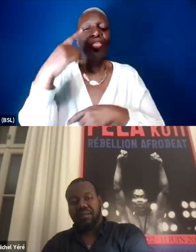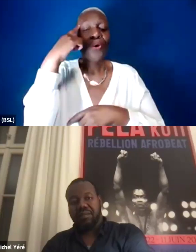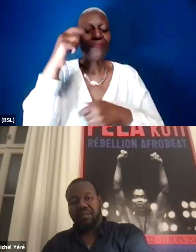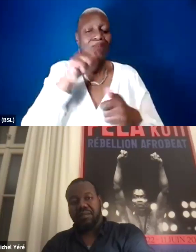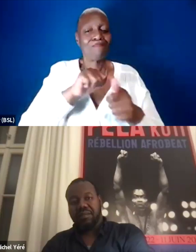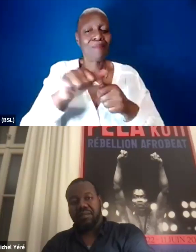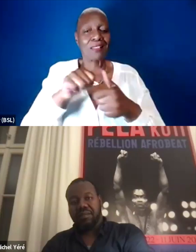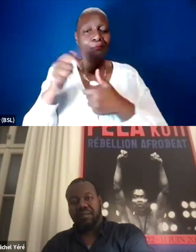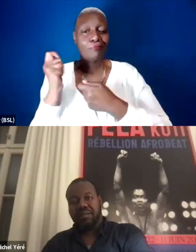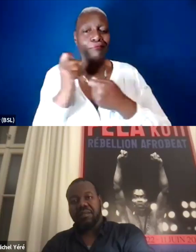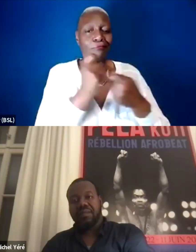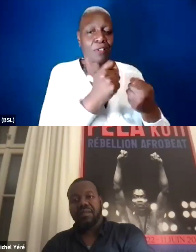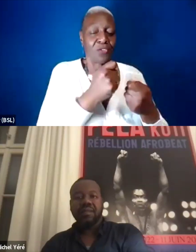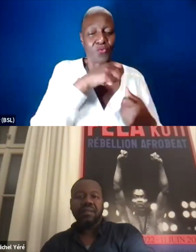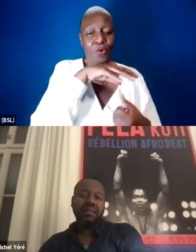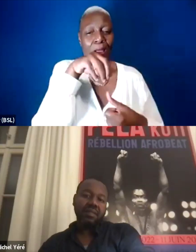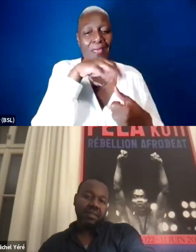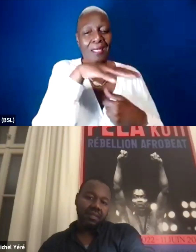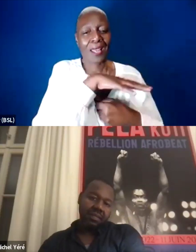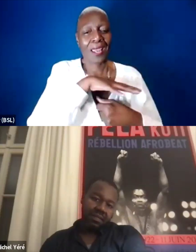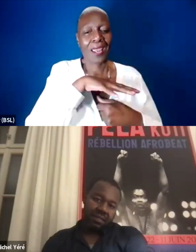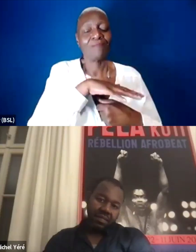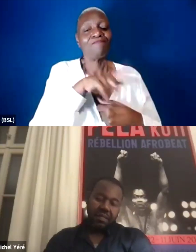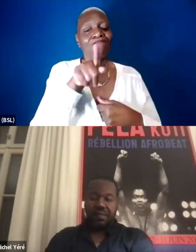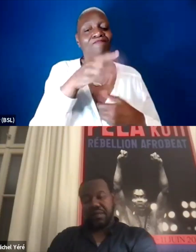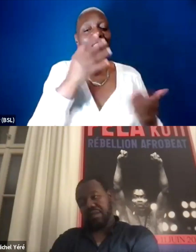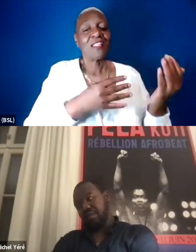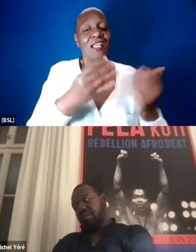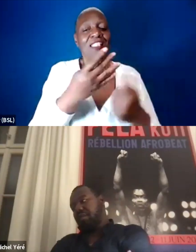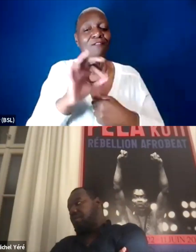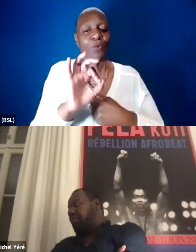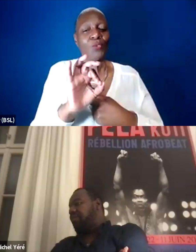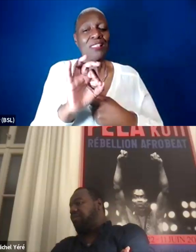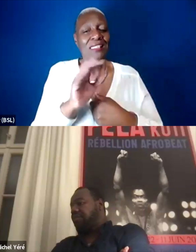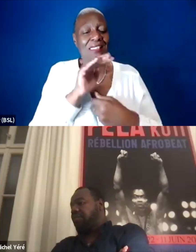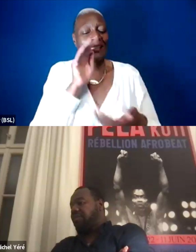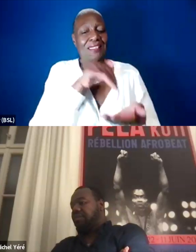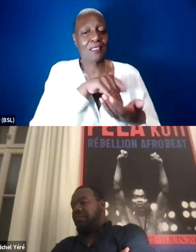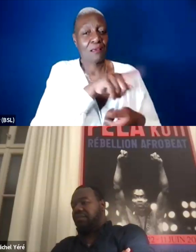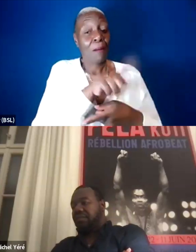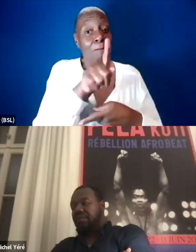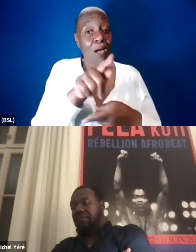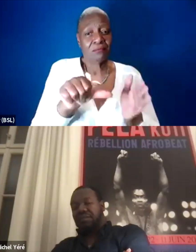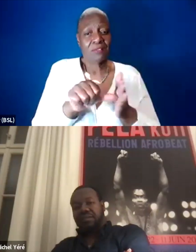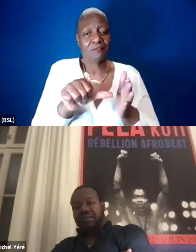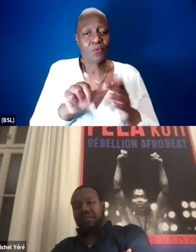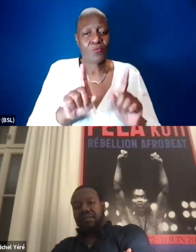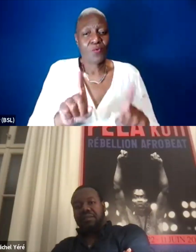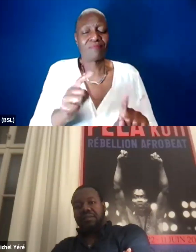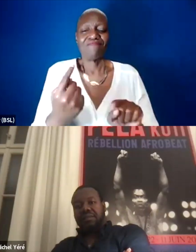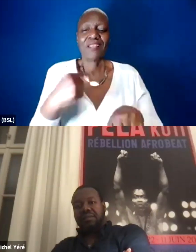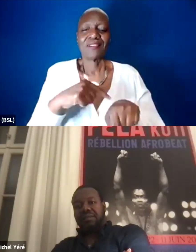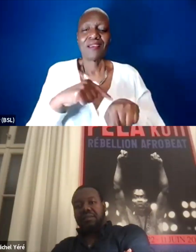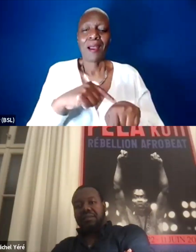to bring it to Armenia. And she did that in the 1940s, the mid-1940s. The difficult part was that at that time,